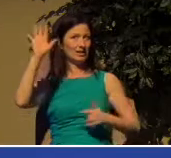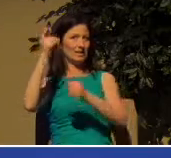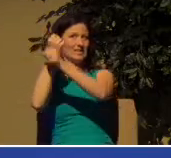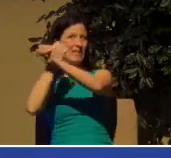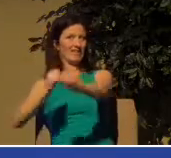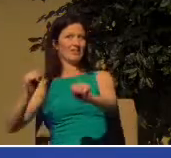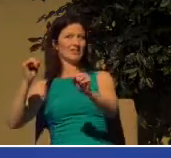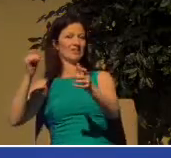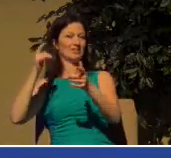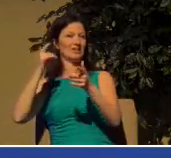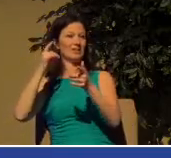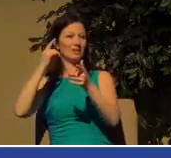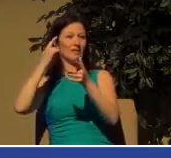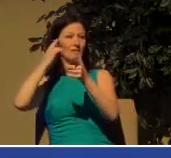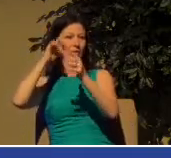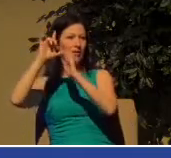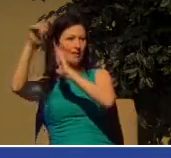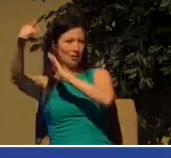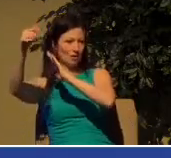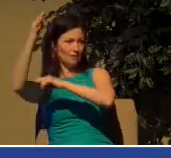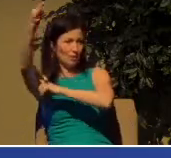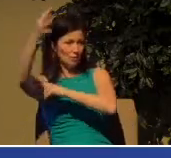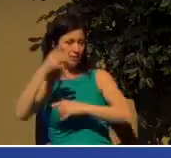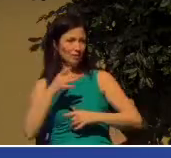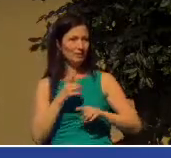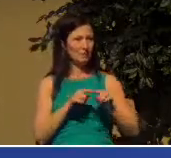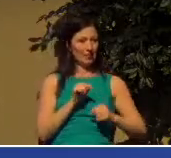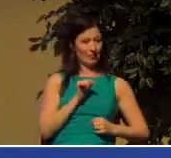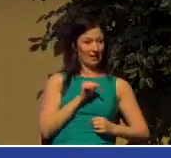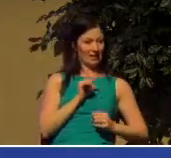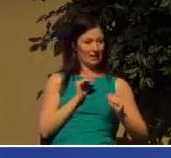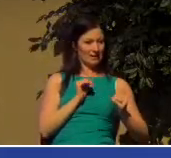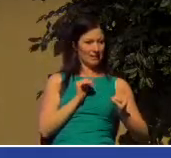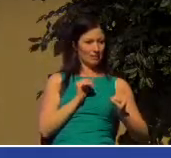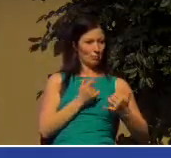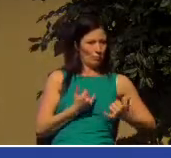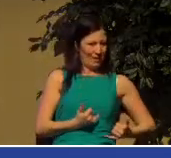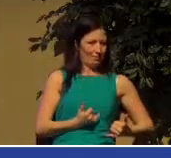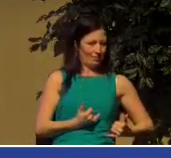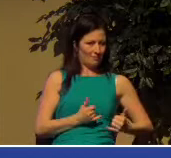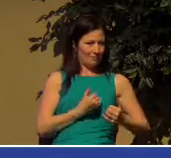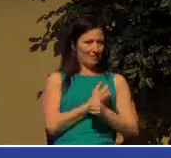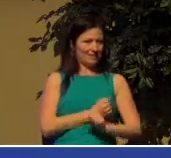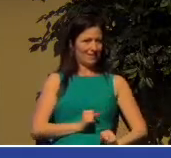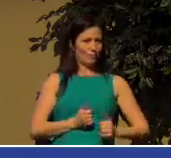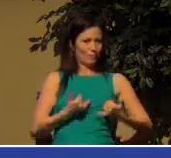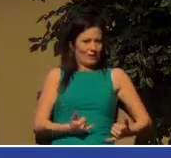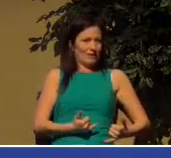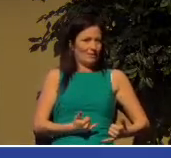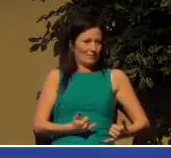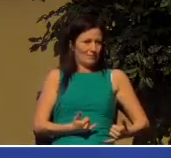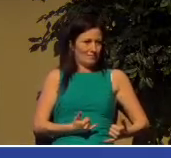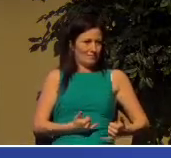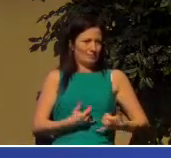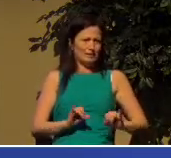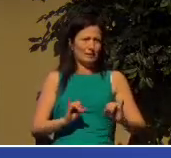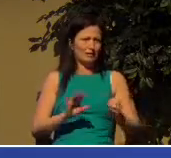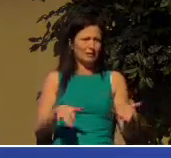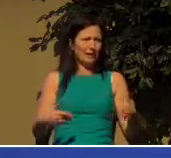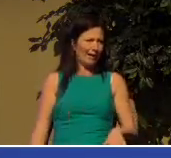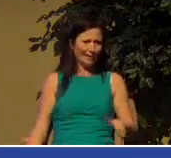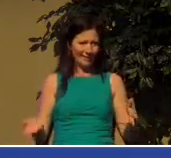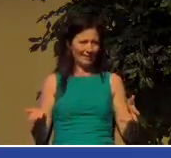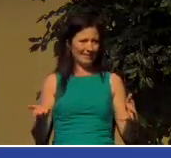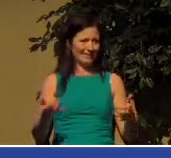thing for the here and now, making our lives better now, then we still die, we